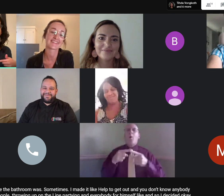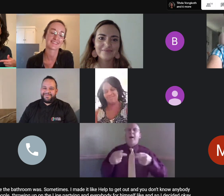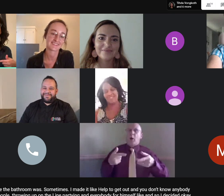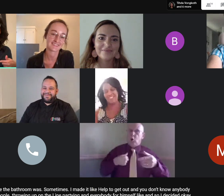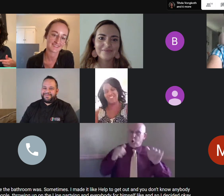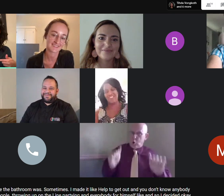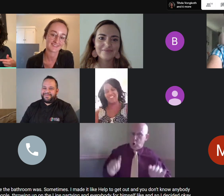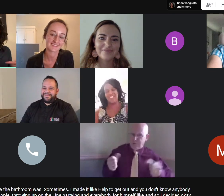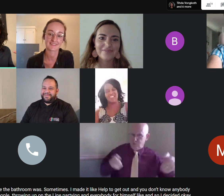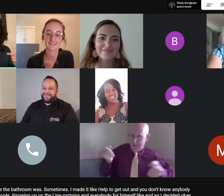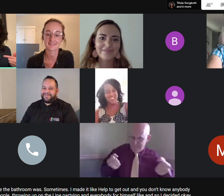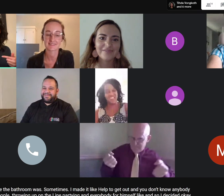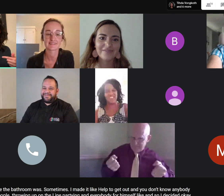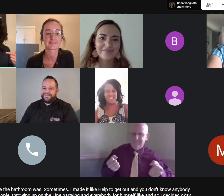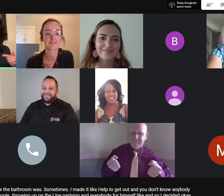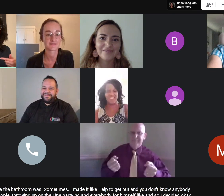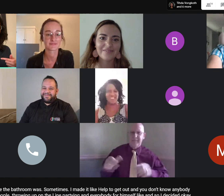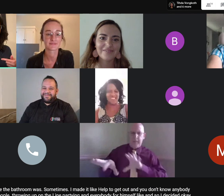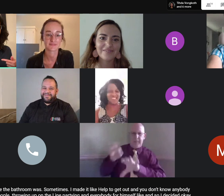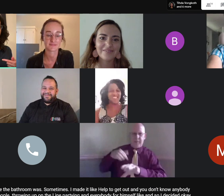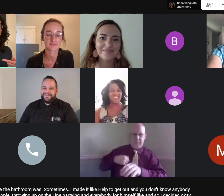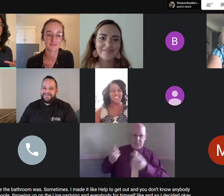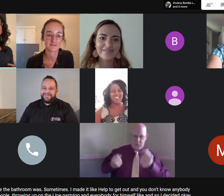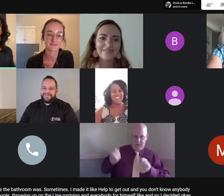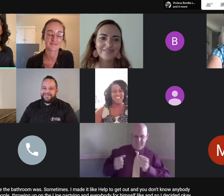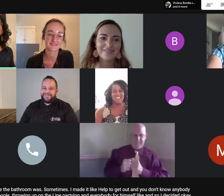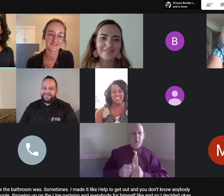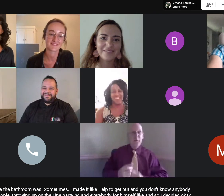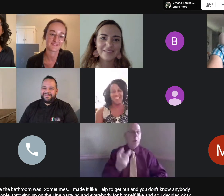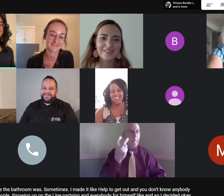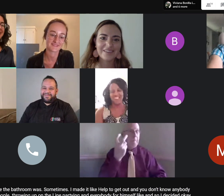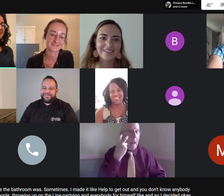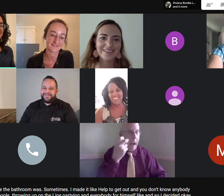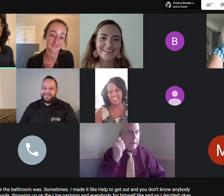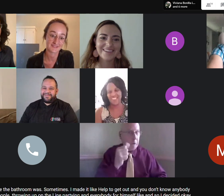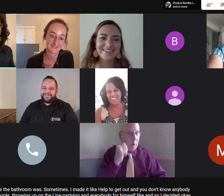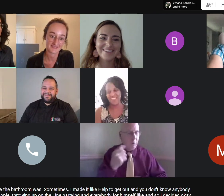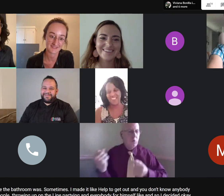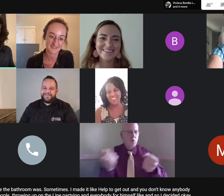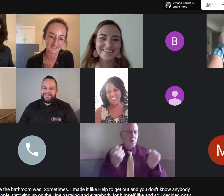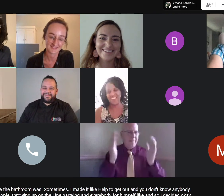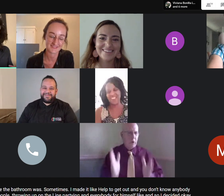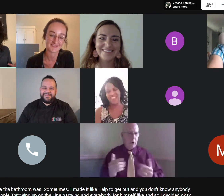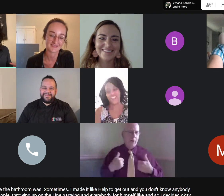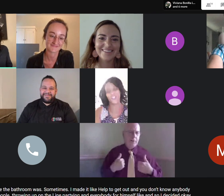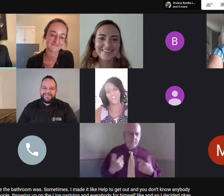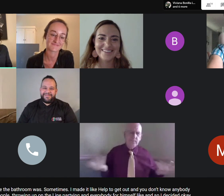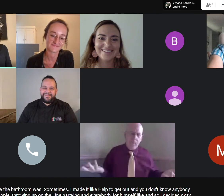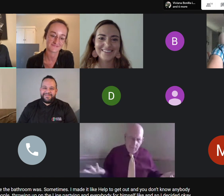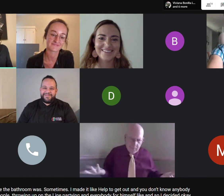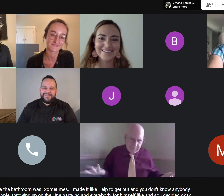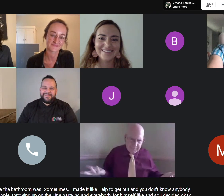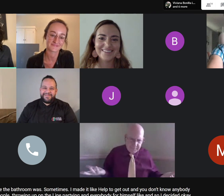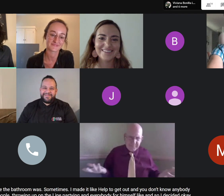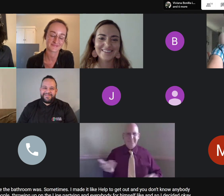So the blindish girl was driving everybody to and from the parties.